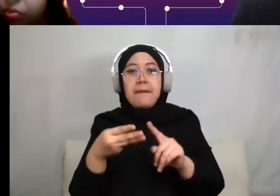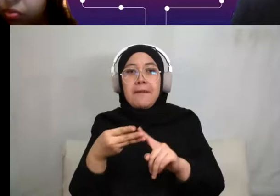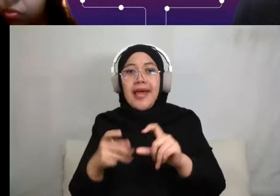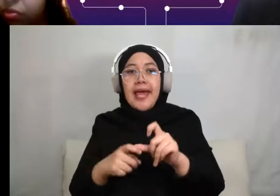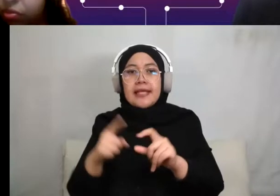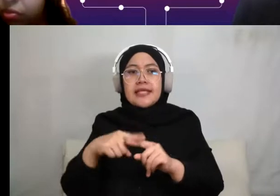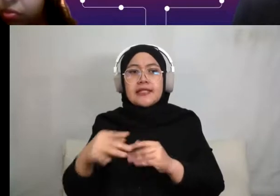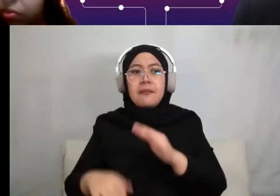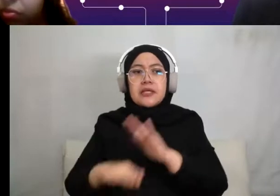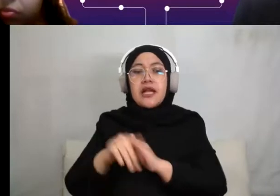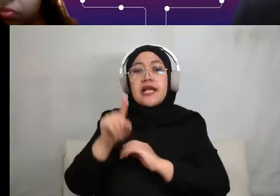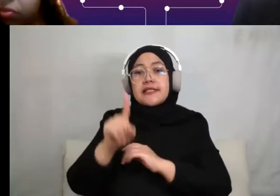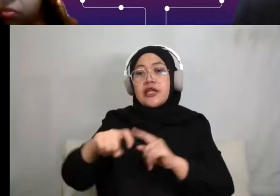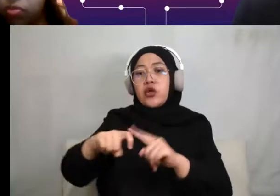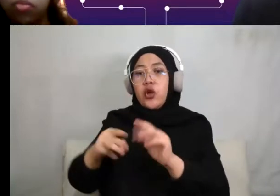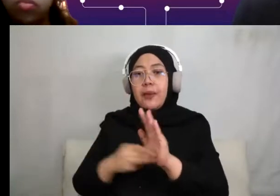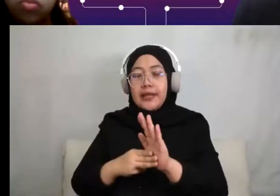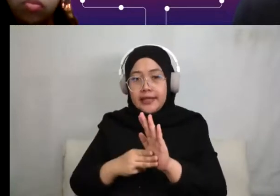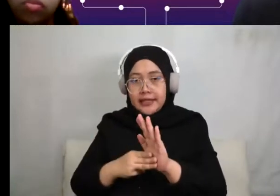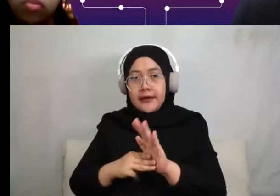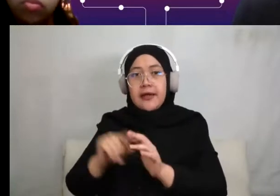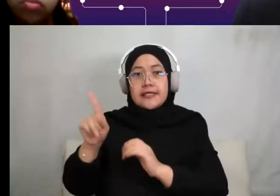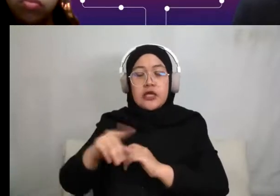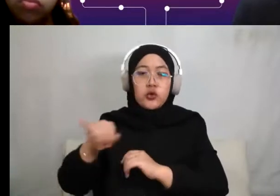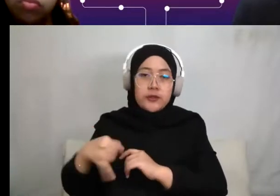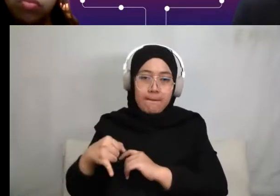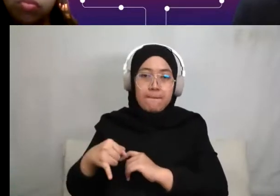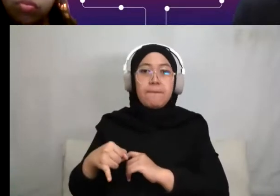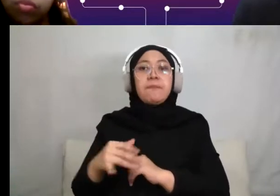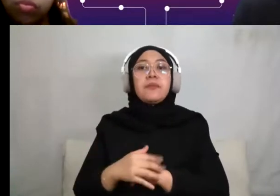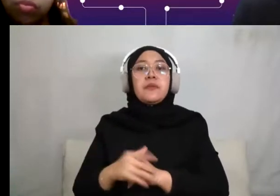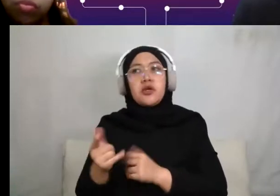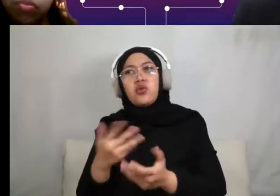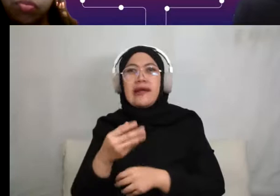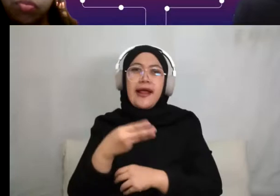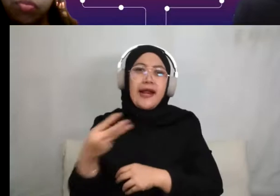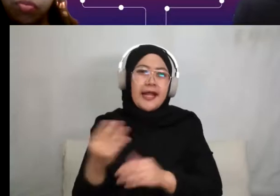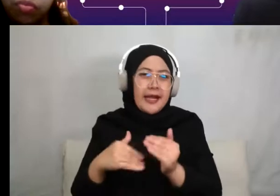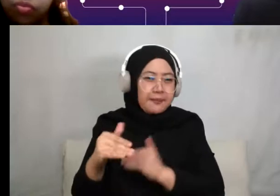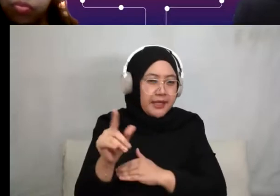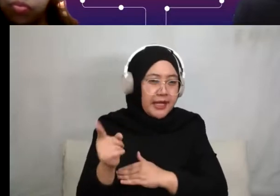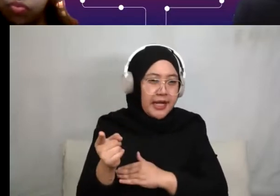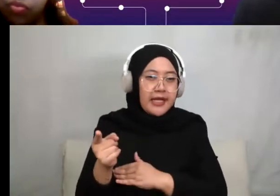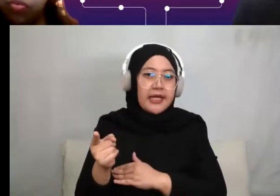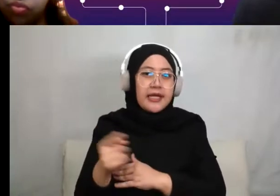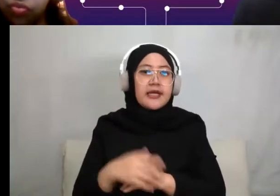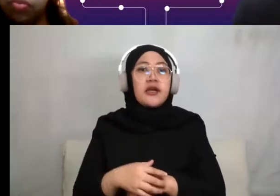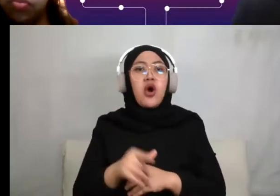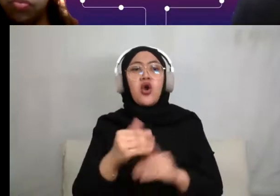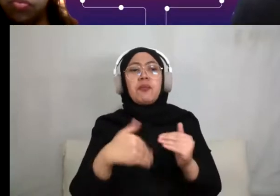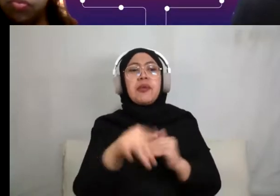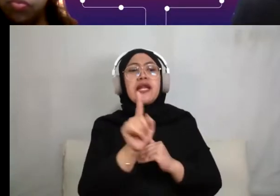is any excessive energy consumption beyond a kilowatt hour per kilometer, will have to be paid by the operator.